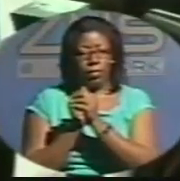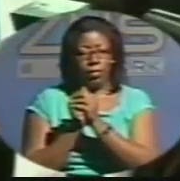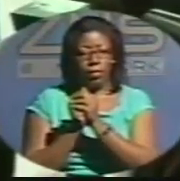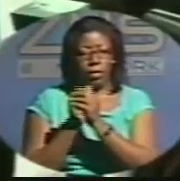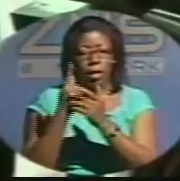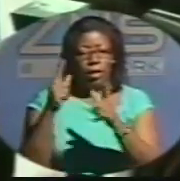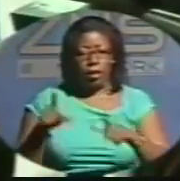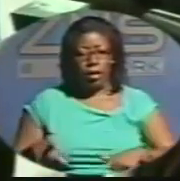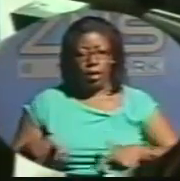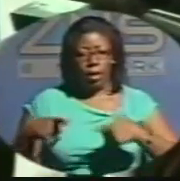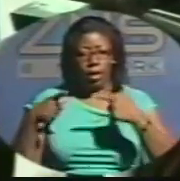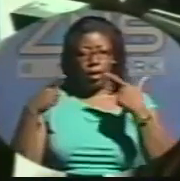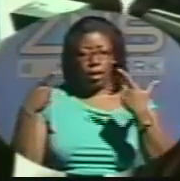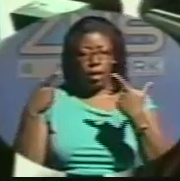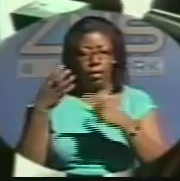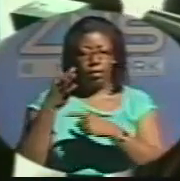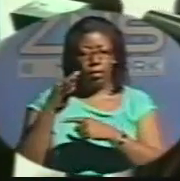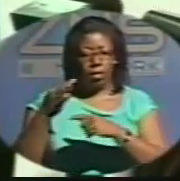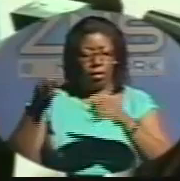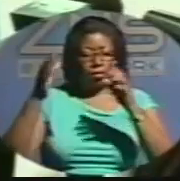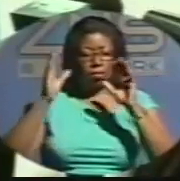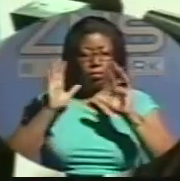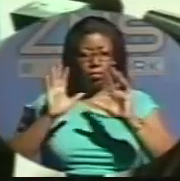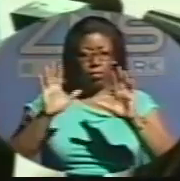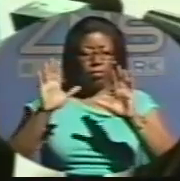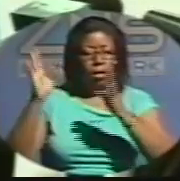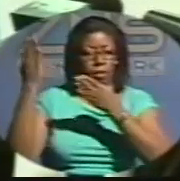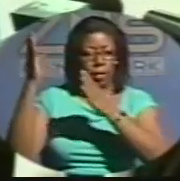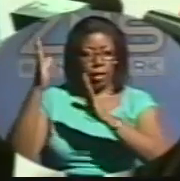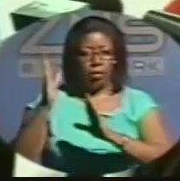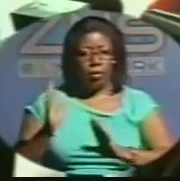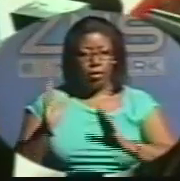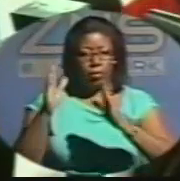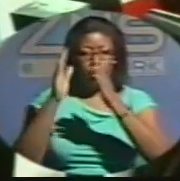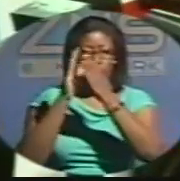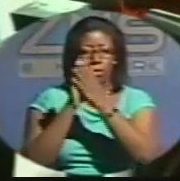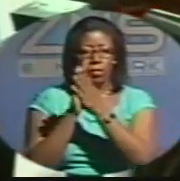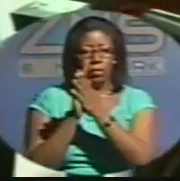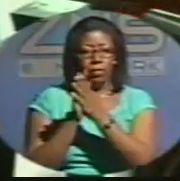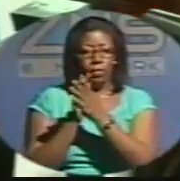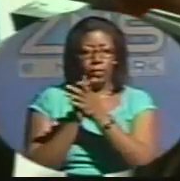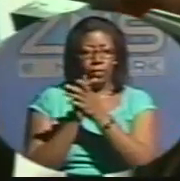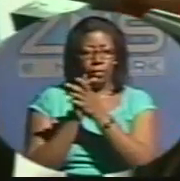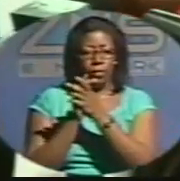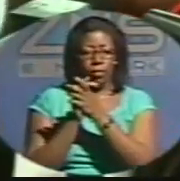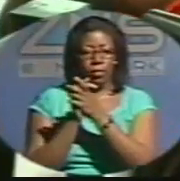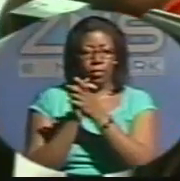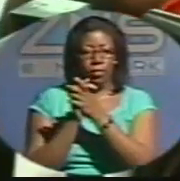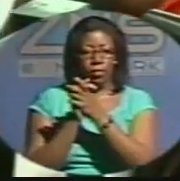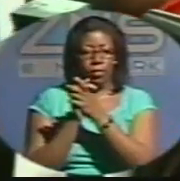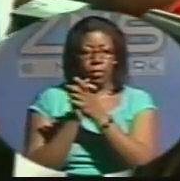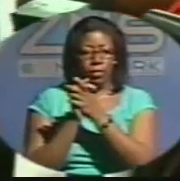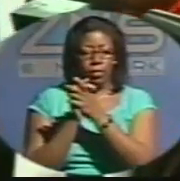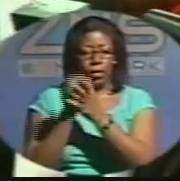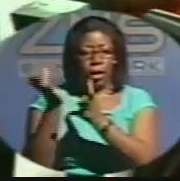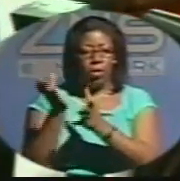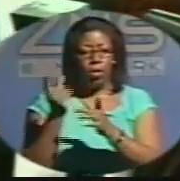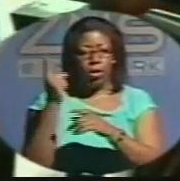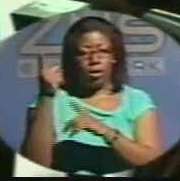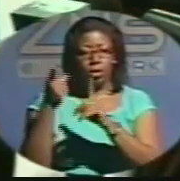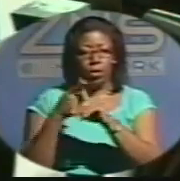The life of an incredible Bahamian. And he was that, a Bahamian. I want